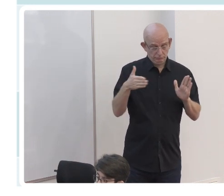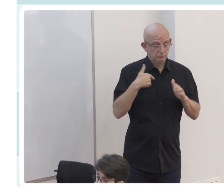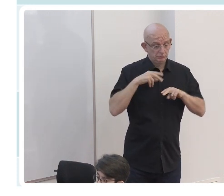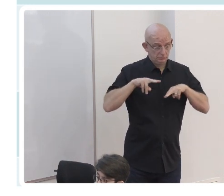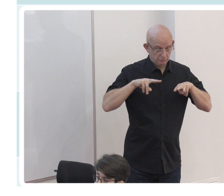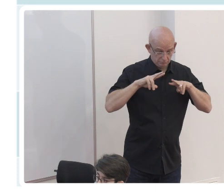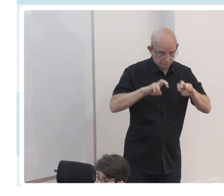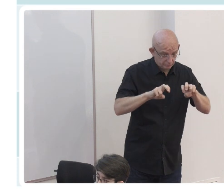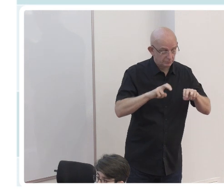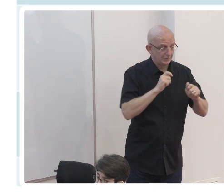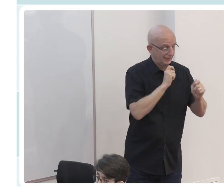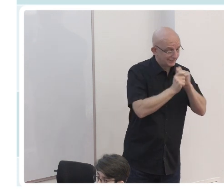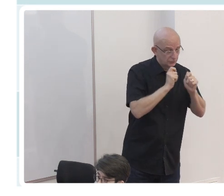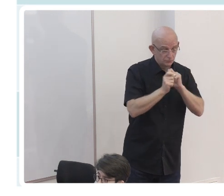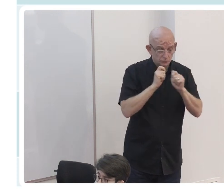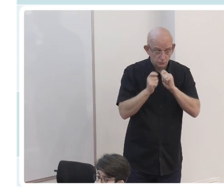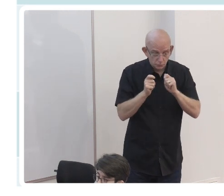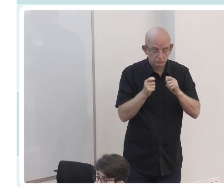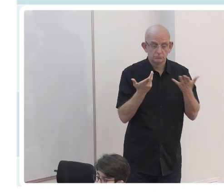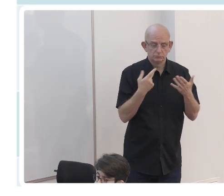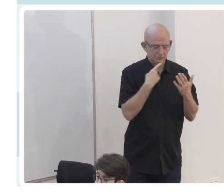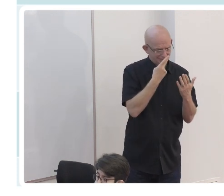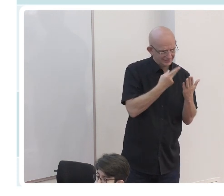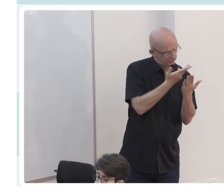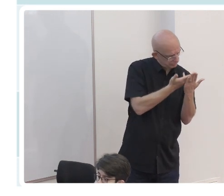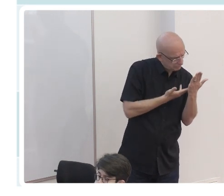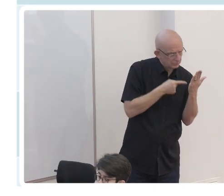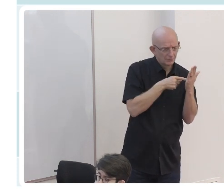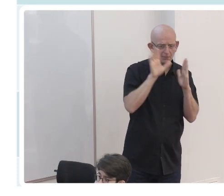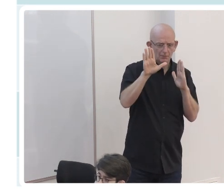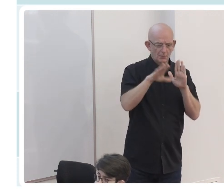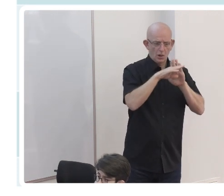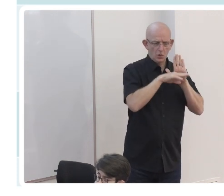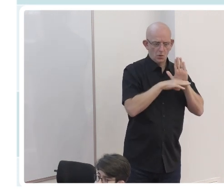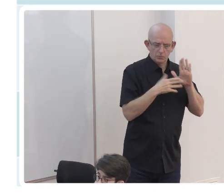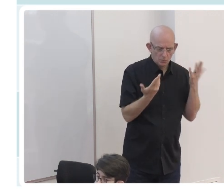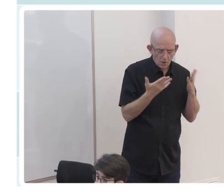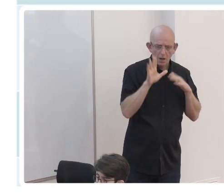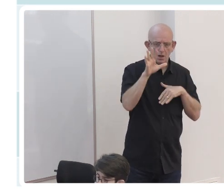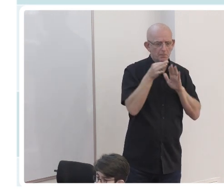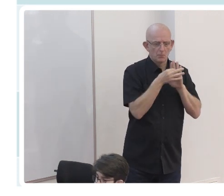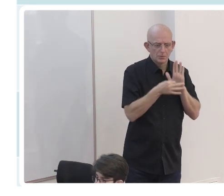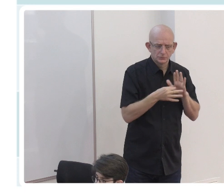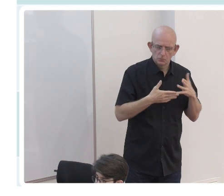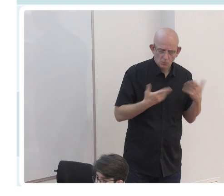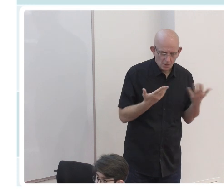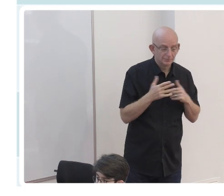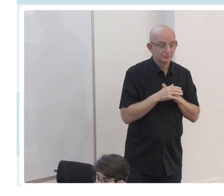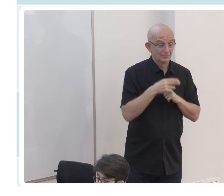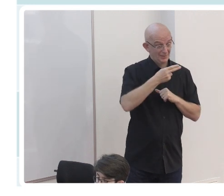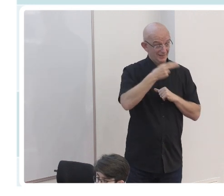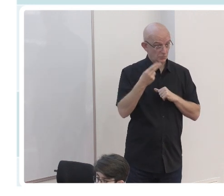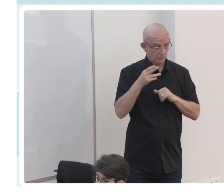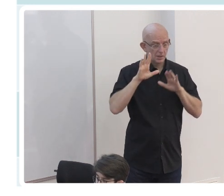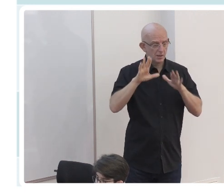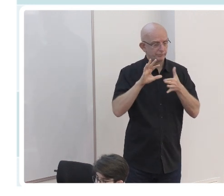Mental Health Act of 2014, which allows a family member or guardian to admit a child or an adult with a psychosocial disability